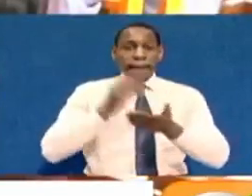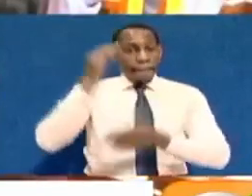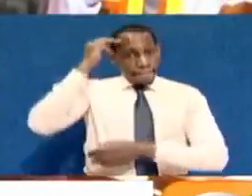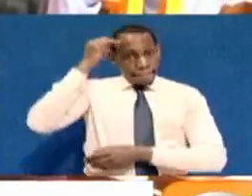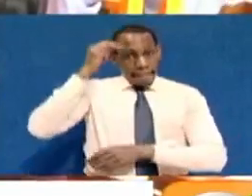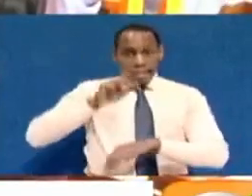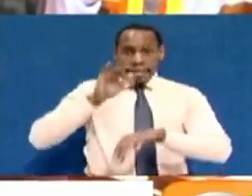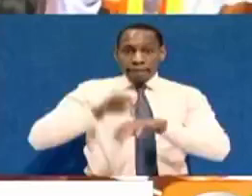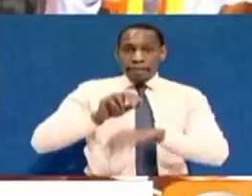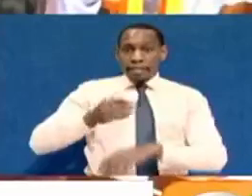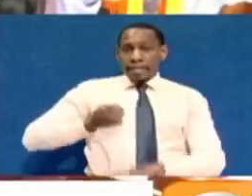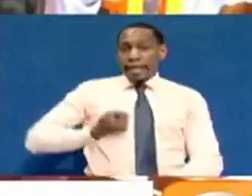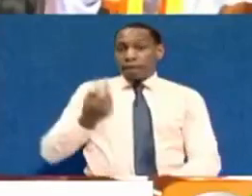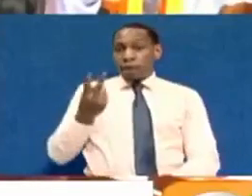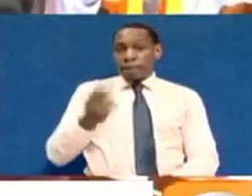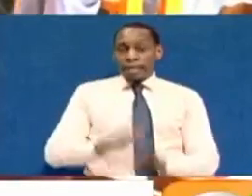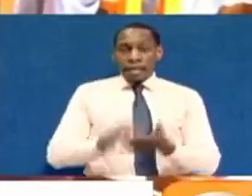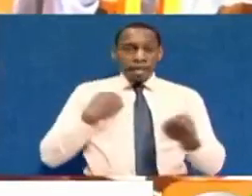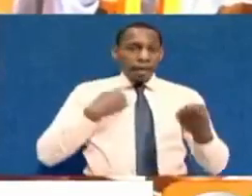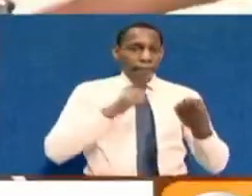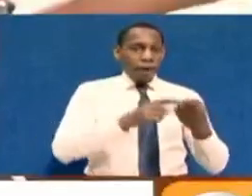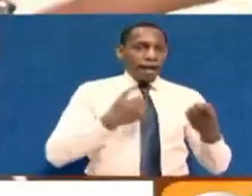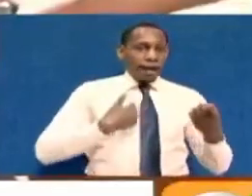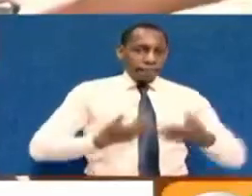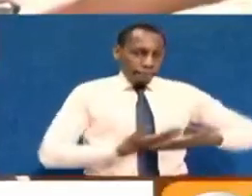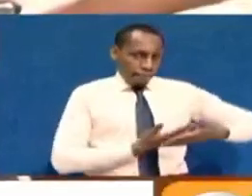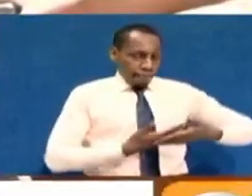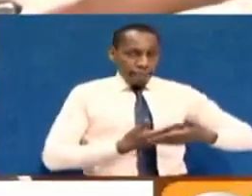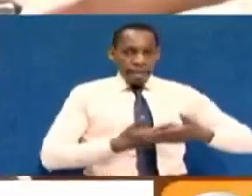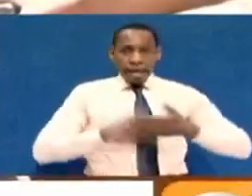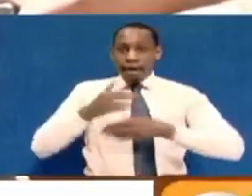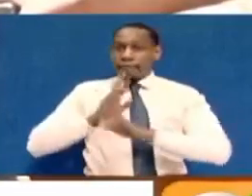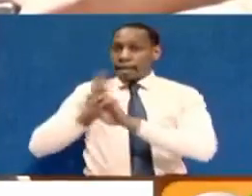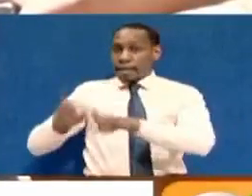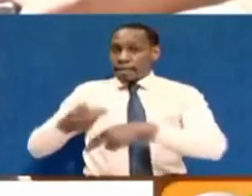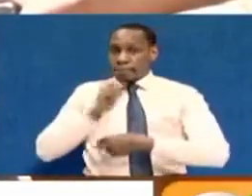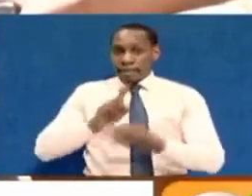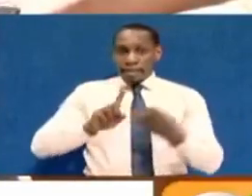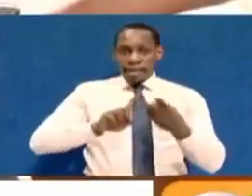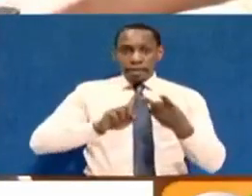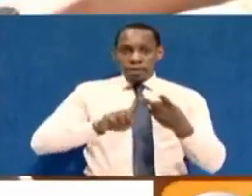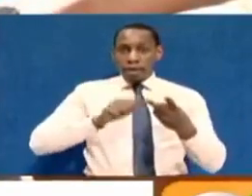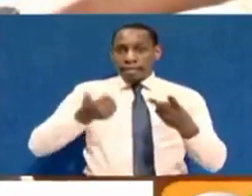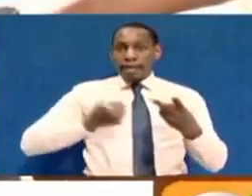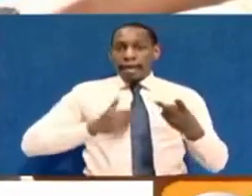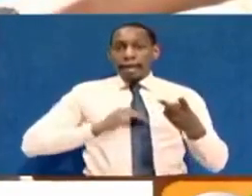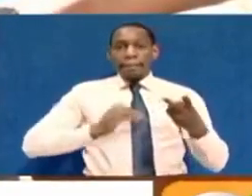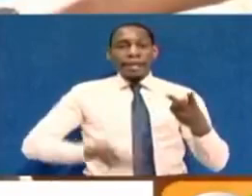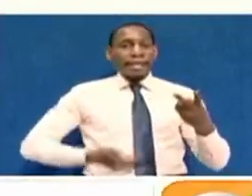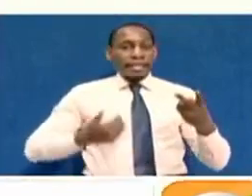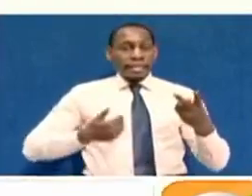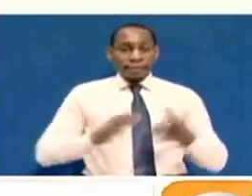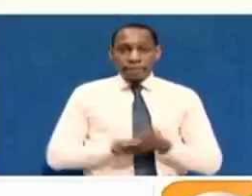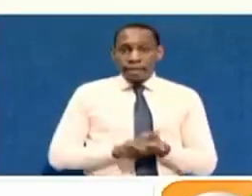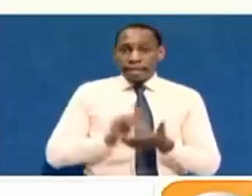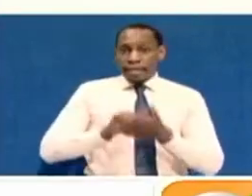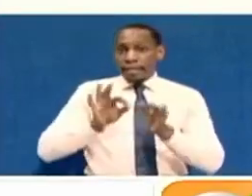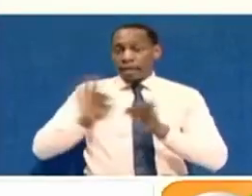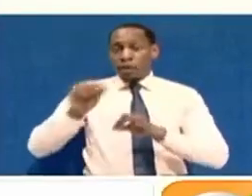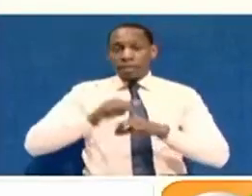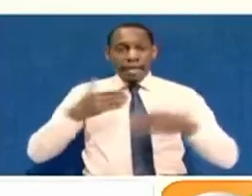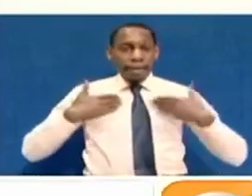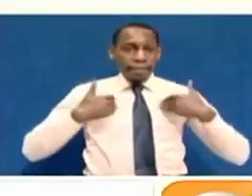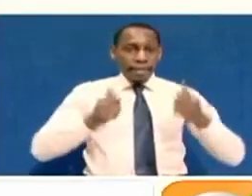psychologically affected the two girls, one who has a child as a result and the other who is pregnant, and that they would take time to